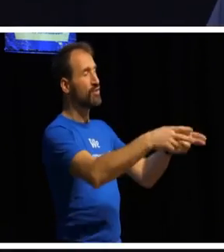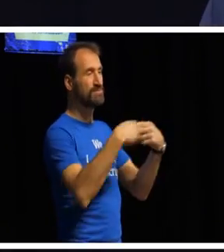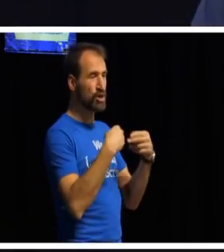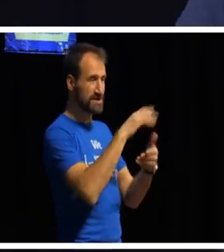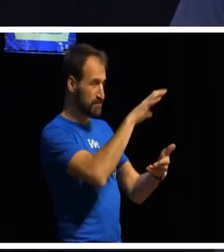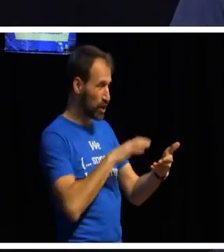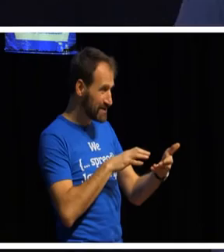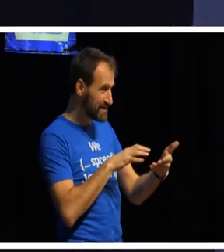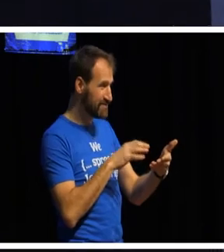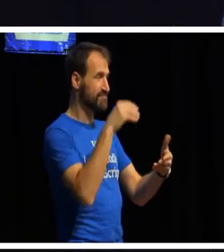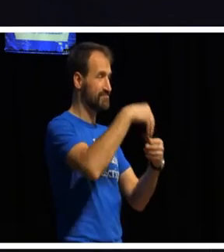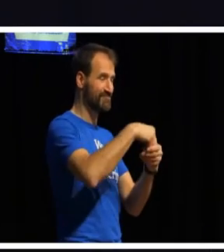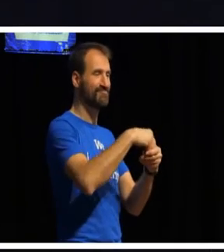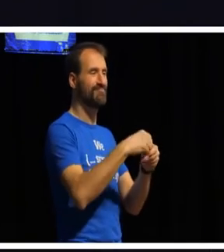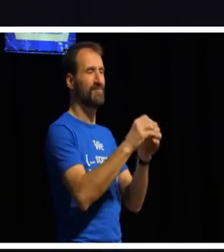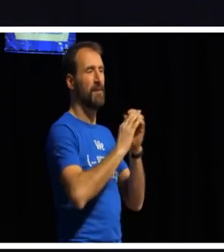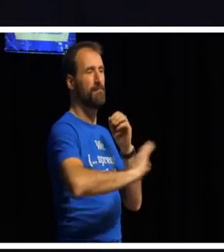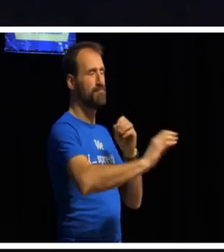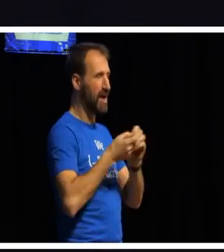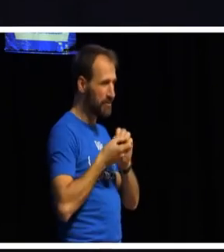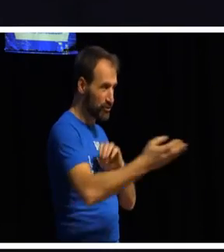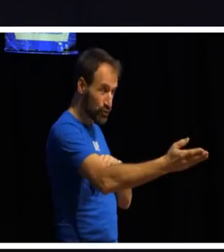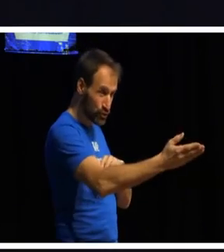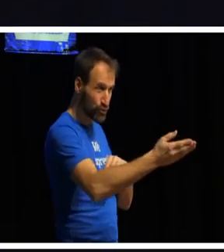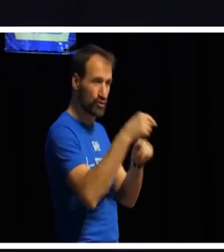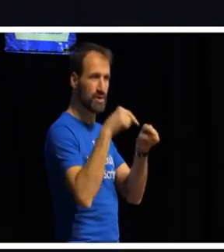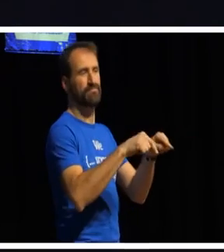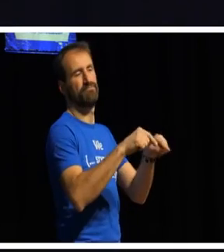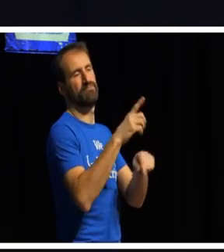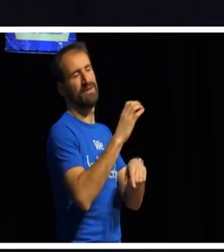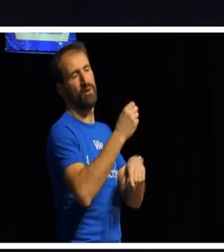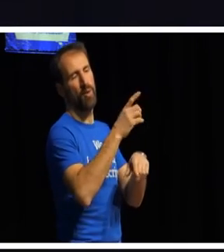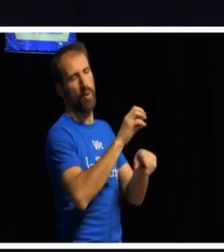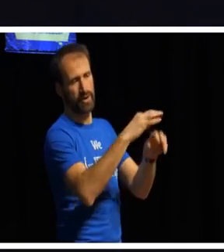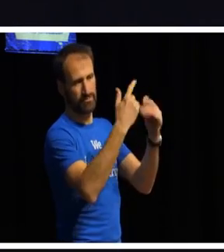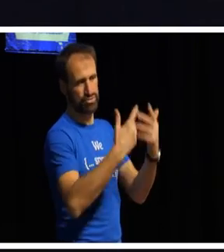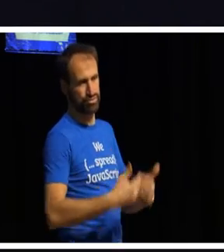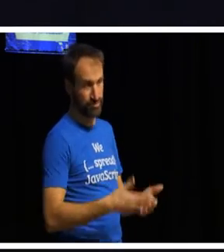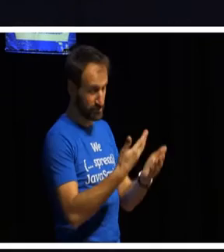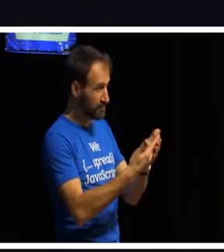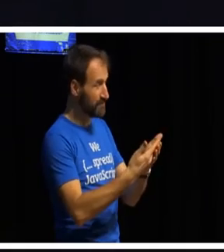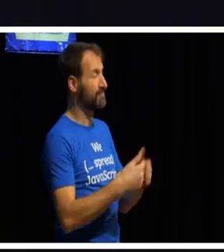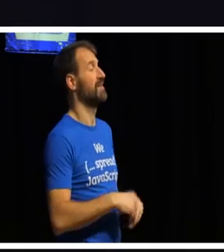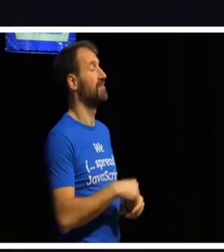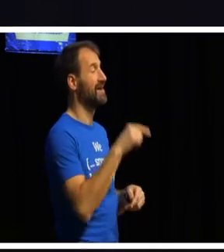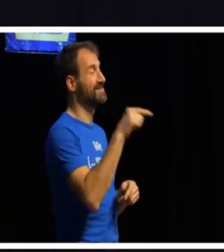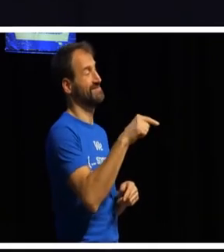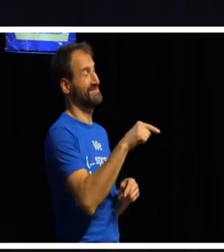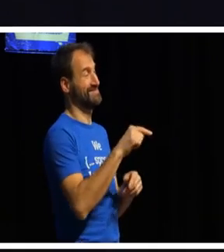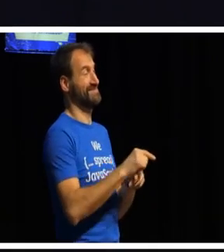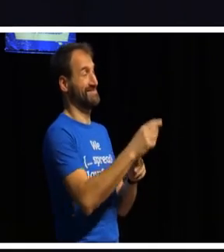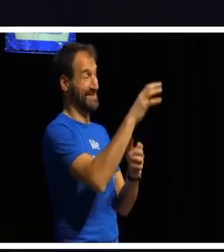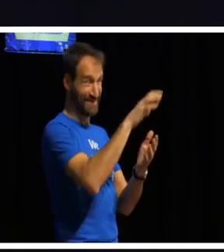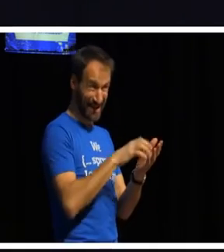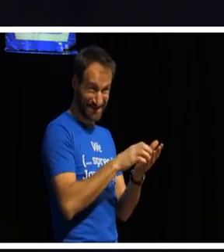decoder. And that's it done. Now our stream is a stream of text. Pipe through connects the fetch stream into the writable